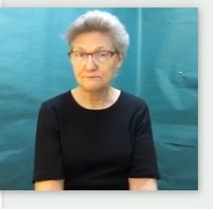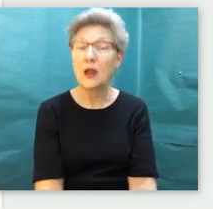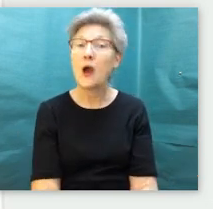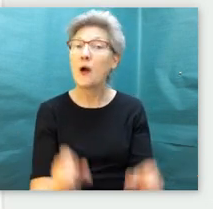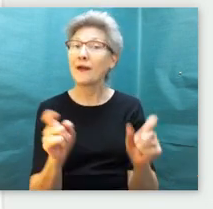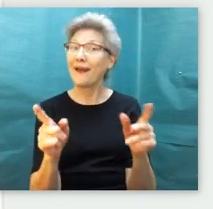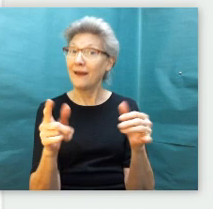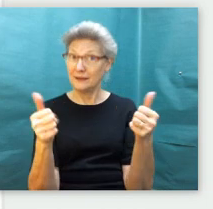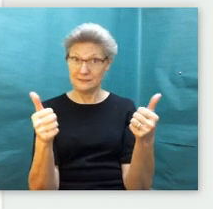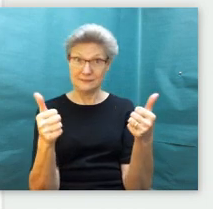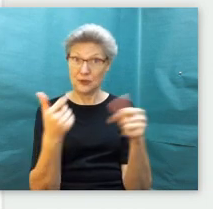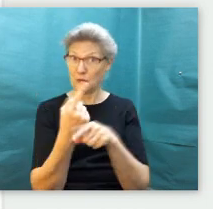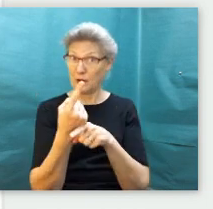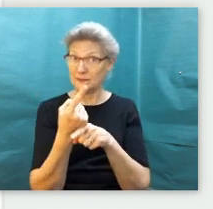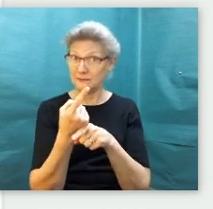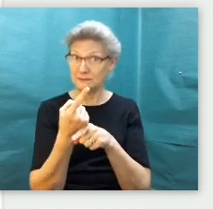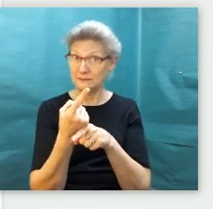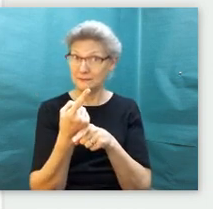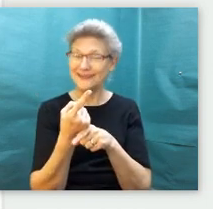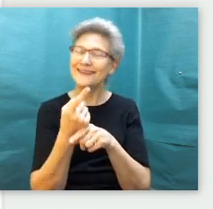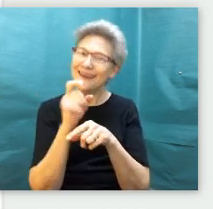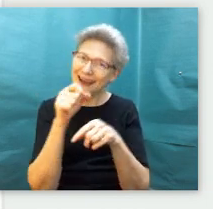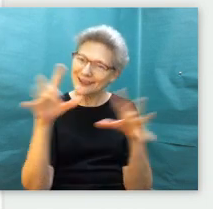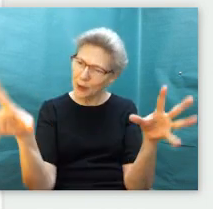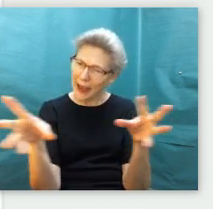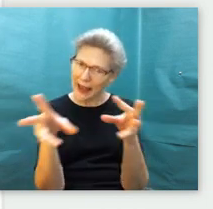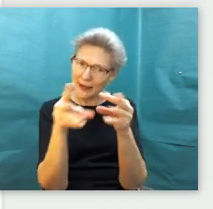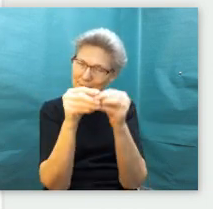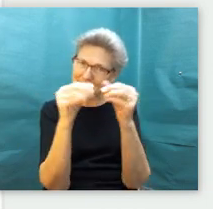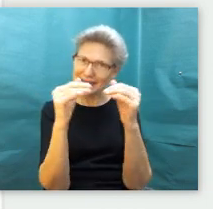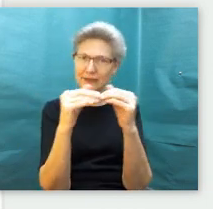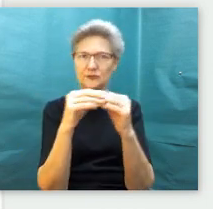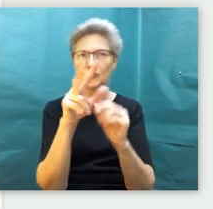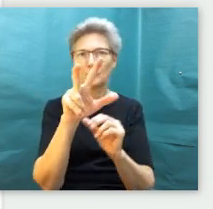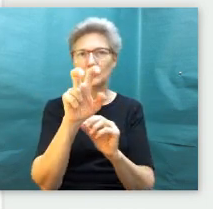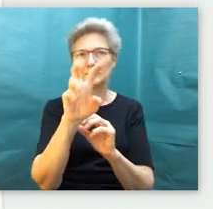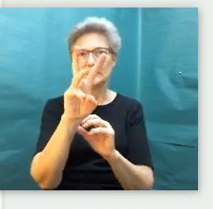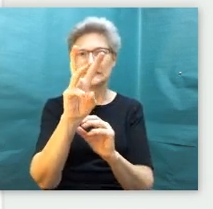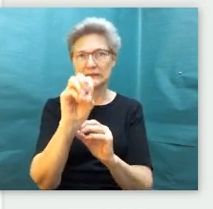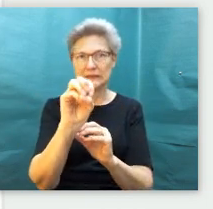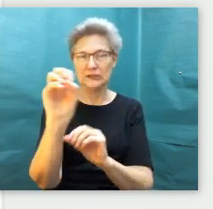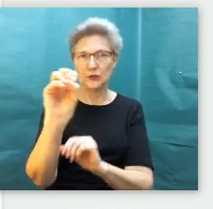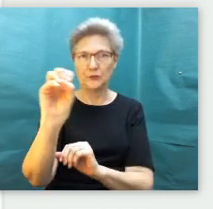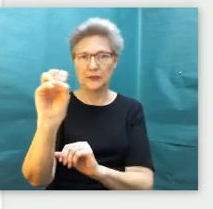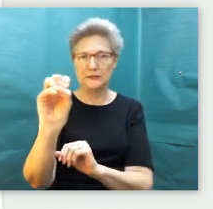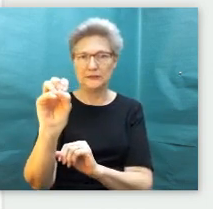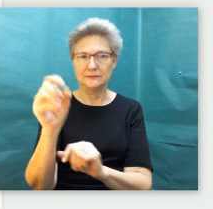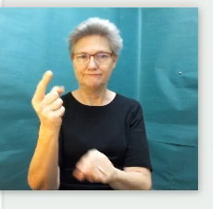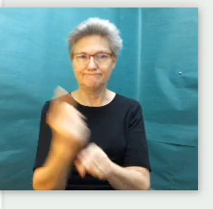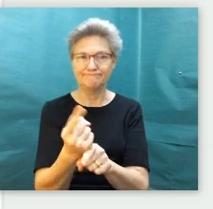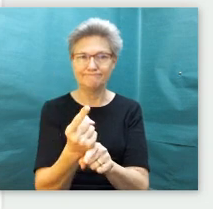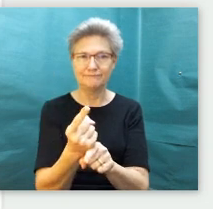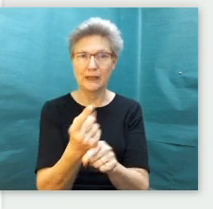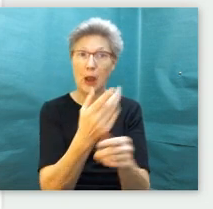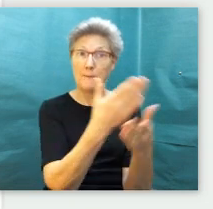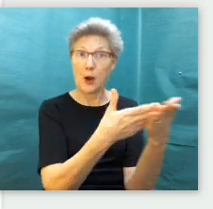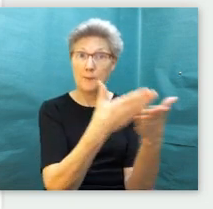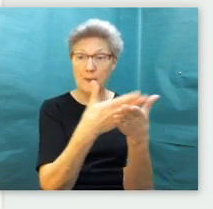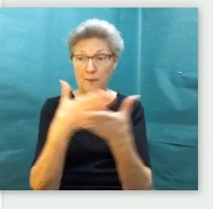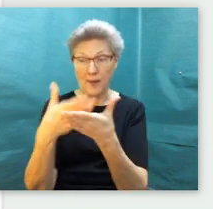Okay, how'd it go? Yeah, when we add those together, we can confirm that our part